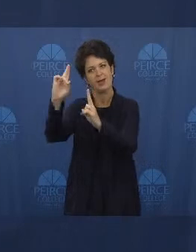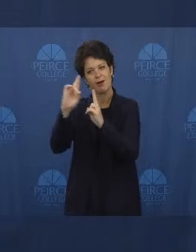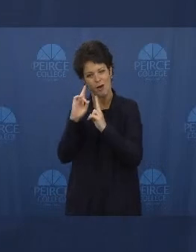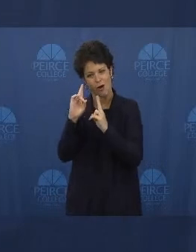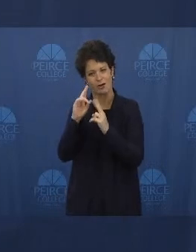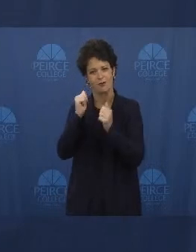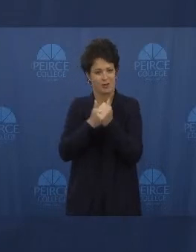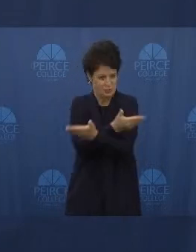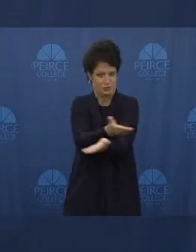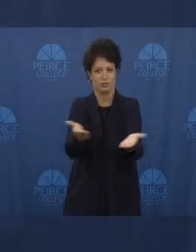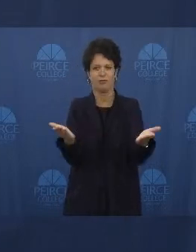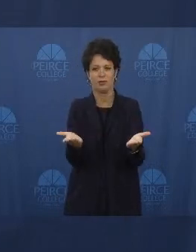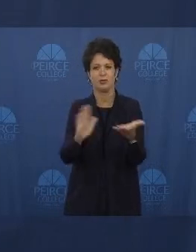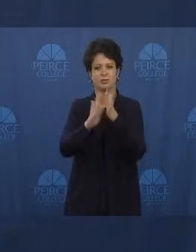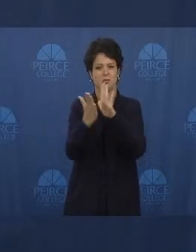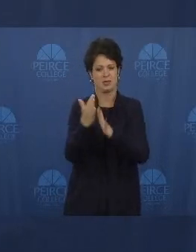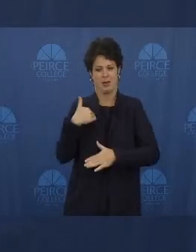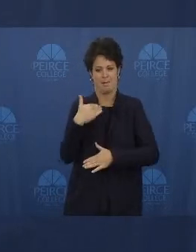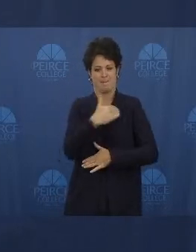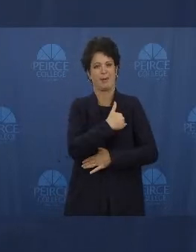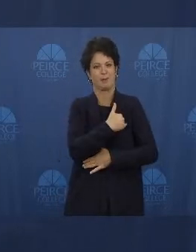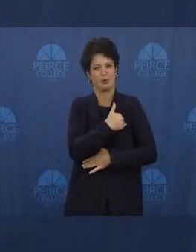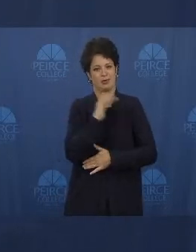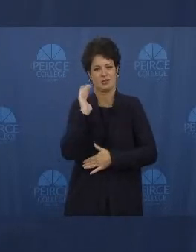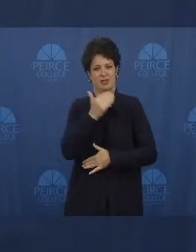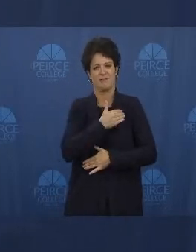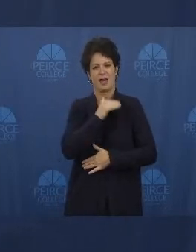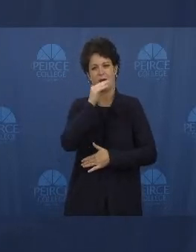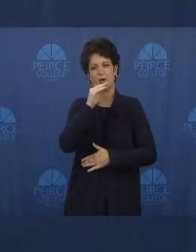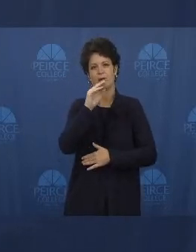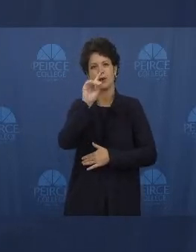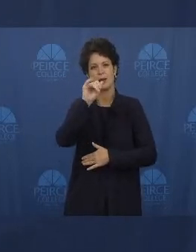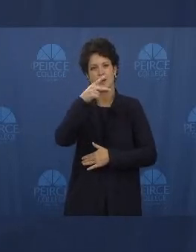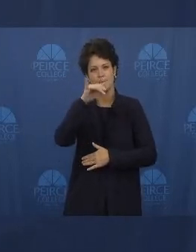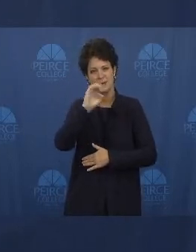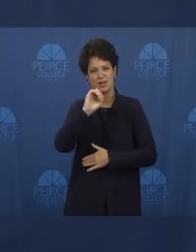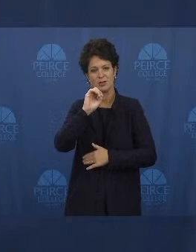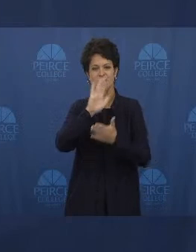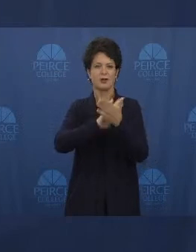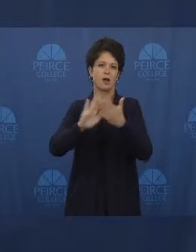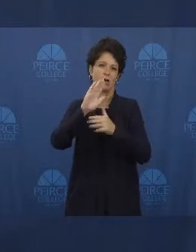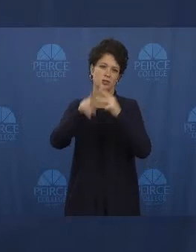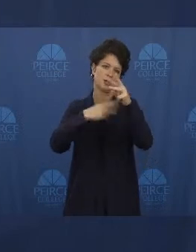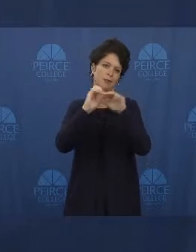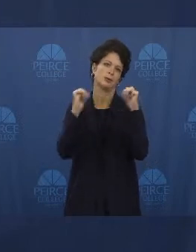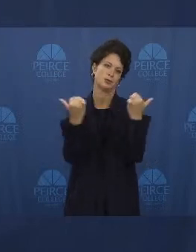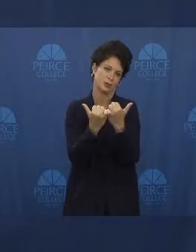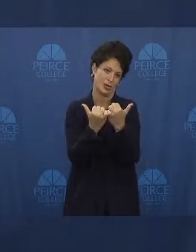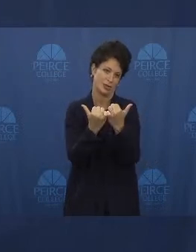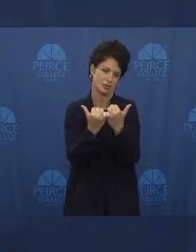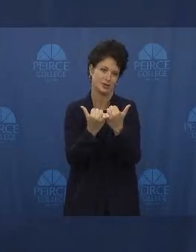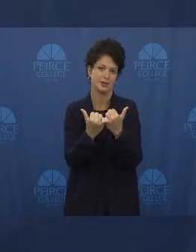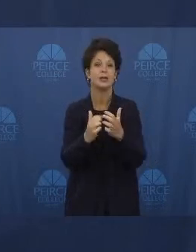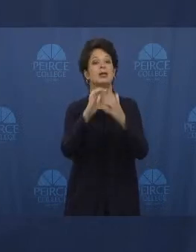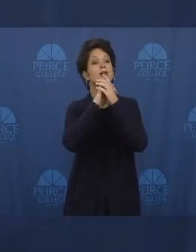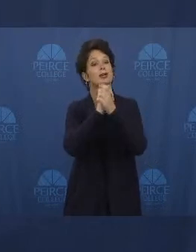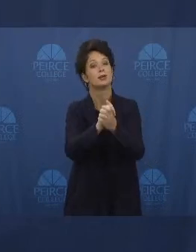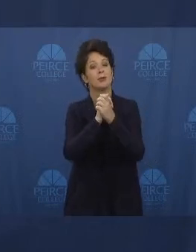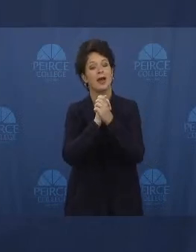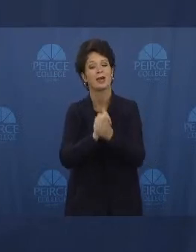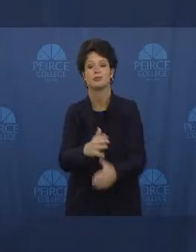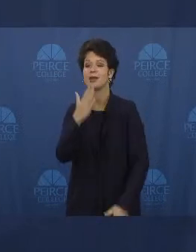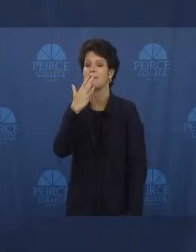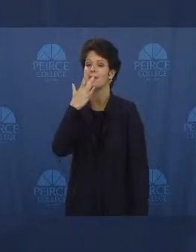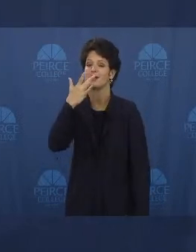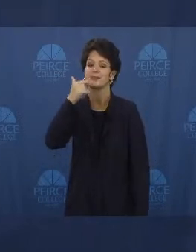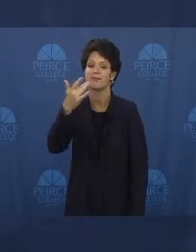induct each of you as members in good standing in the Peirce College Alumni Association. Congratulations and best of